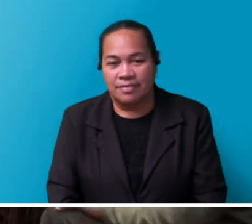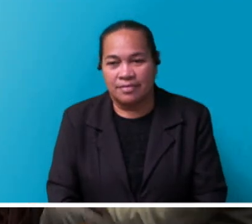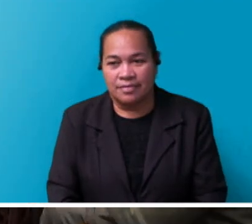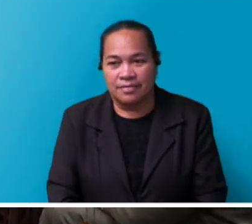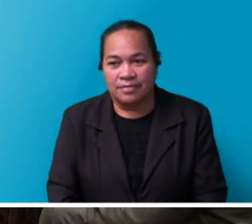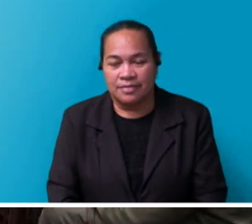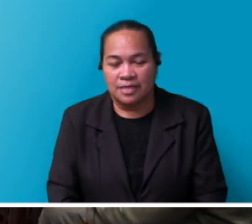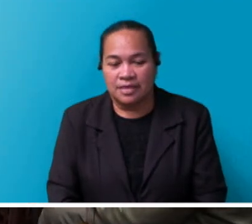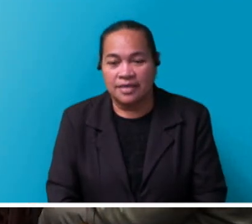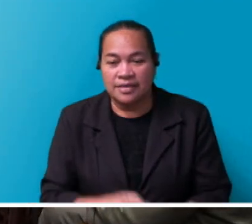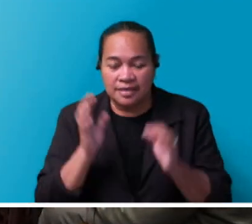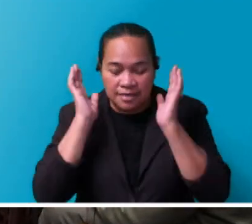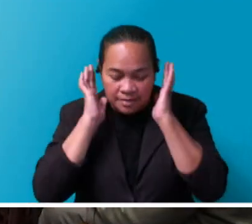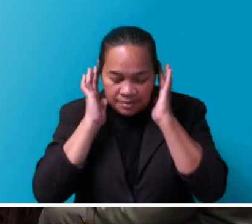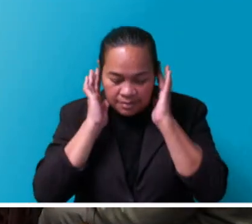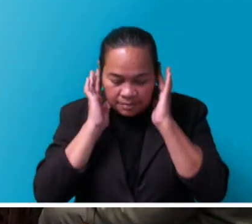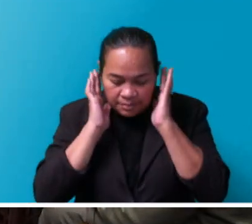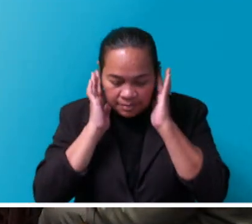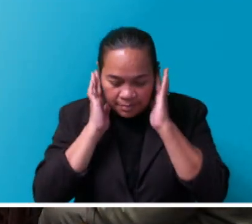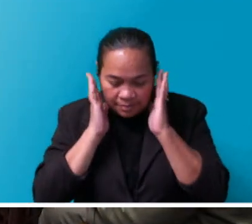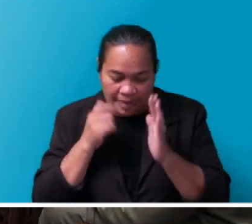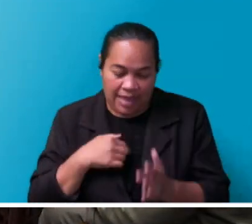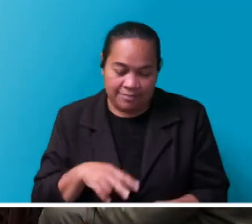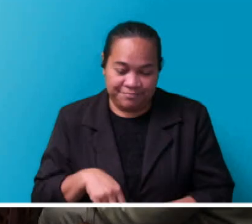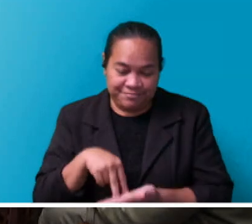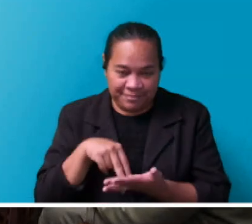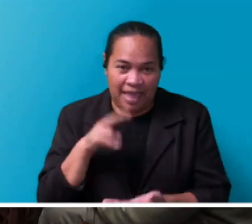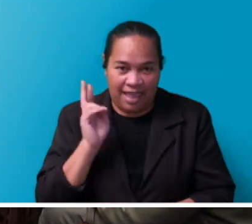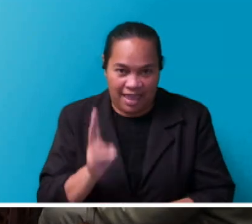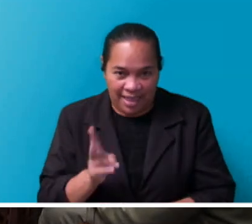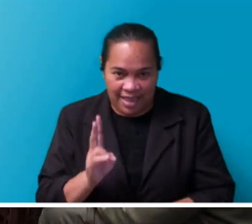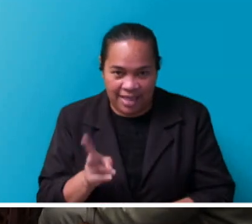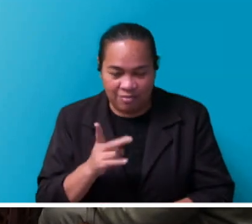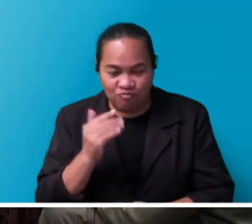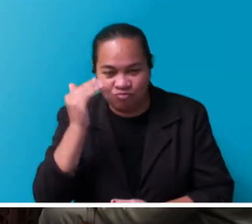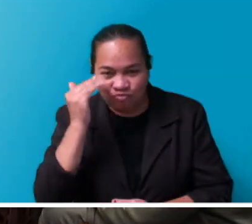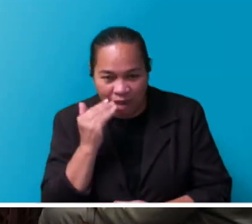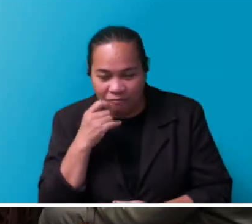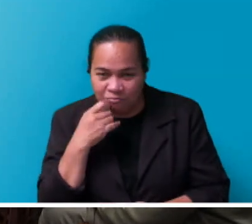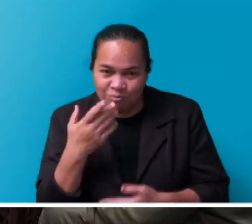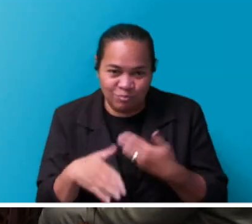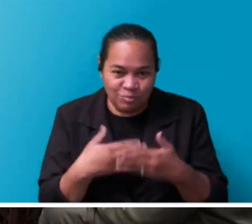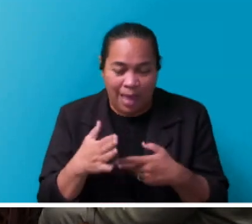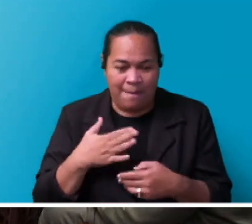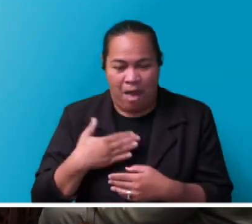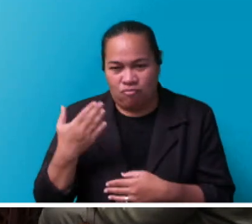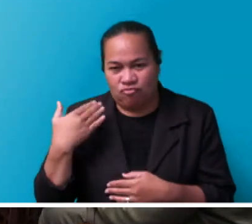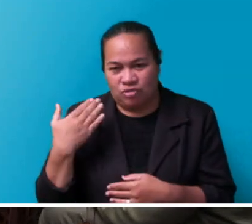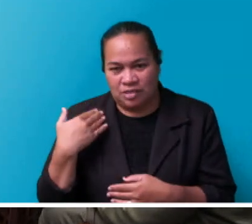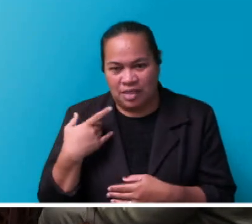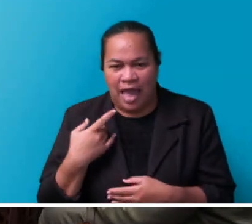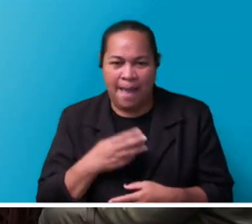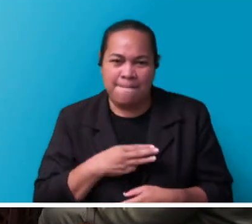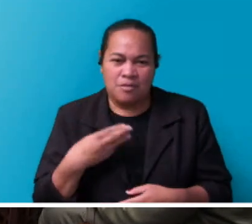Thank you, Mr. Speaker, sir. I rise to provide a brief to His August House on my recent ministerial engagement at